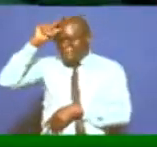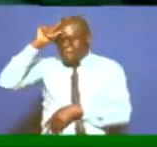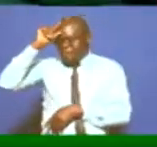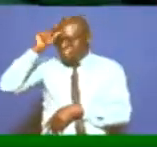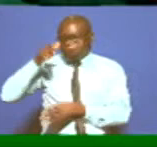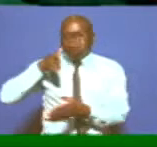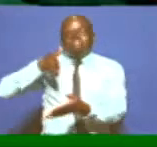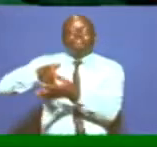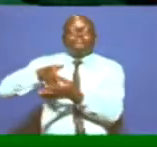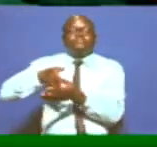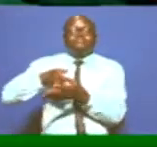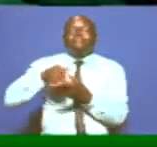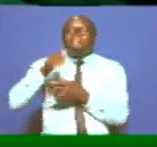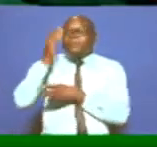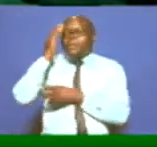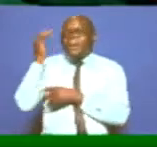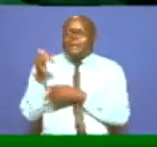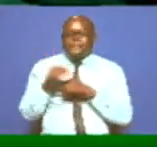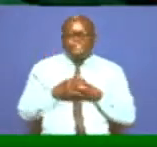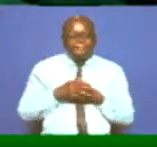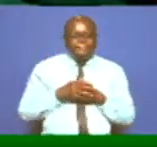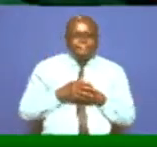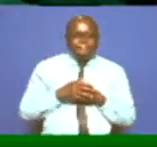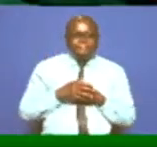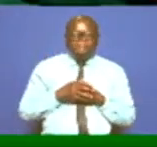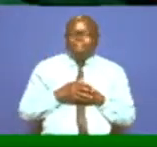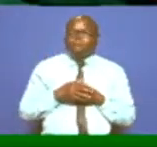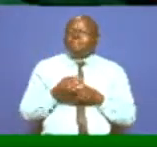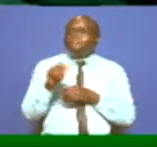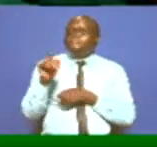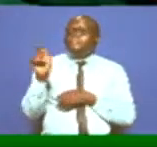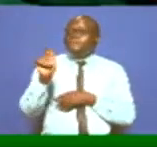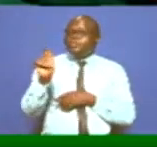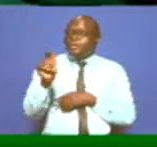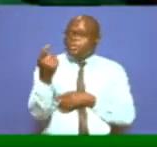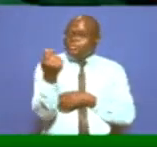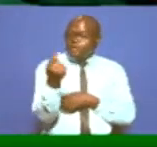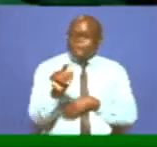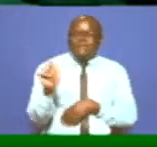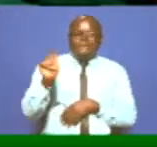and this is owing to the trillion of shillings